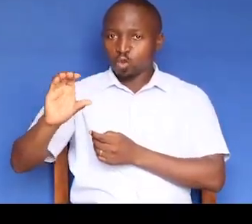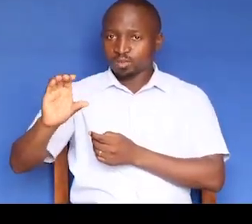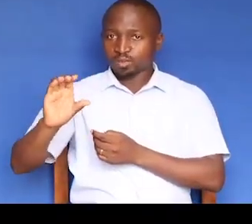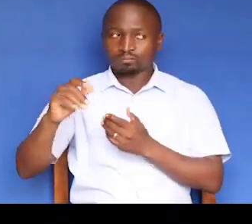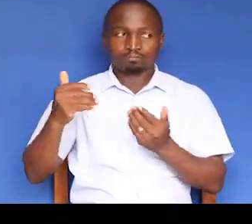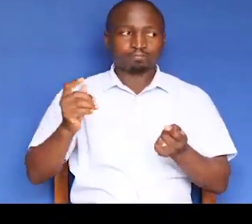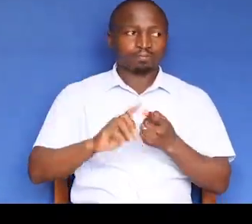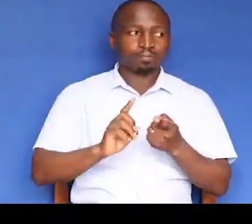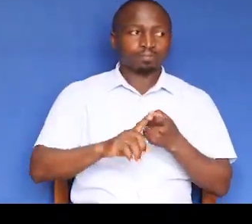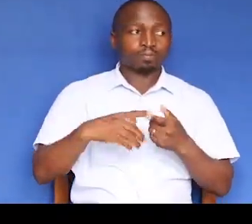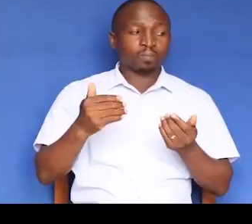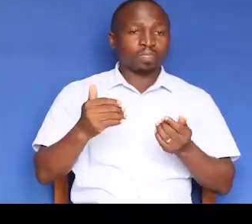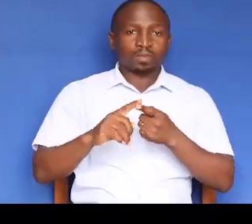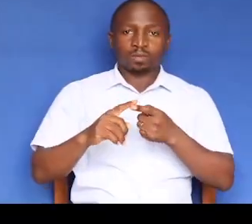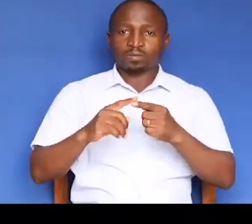which will be